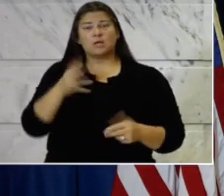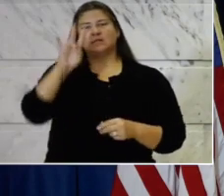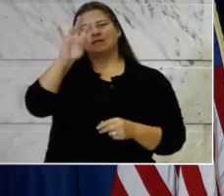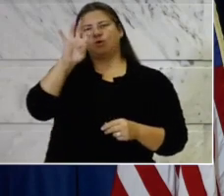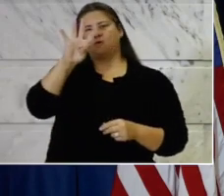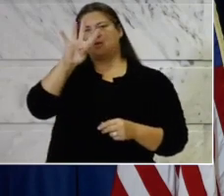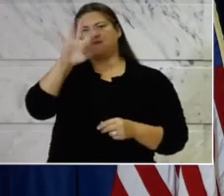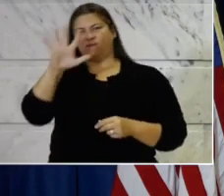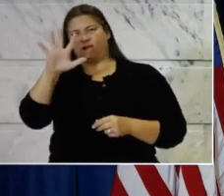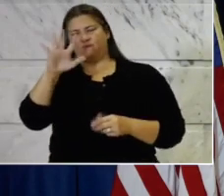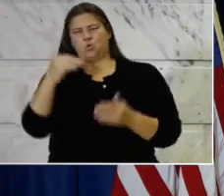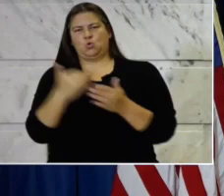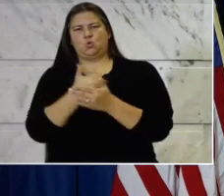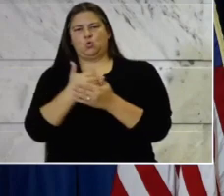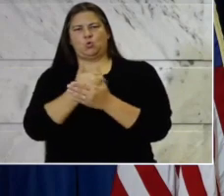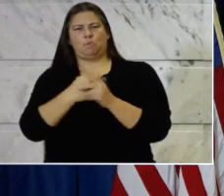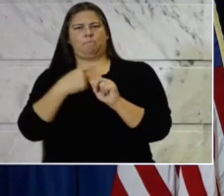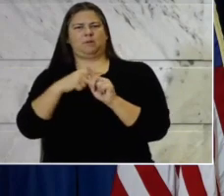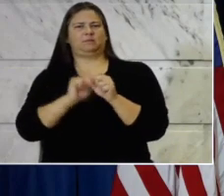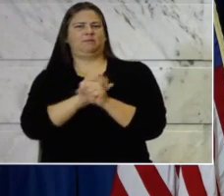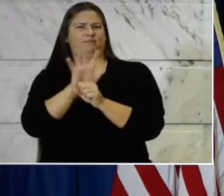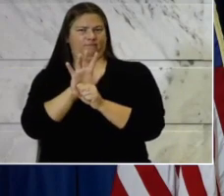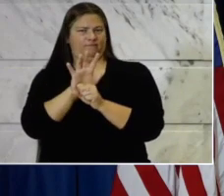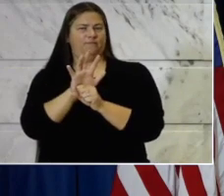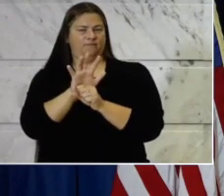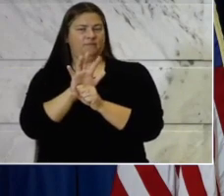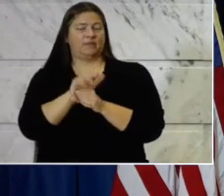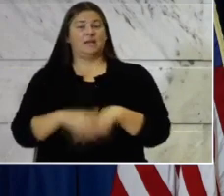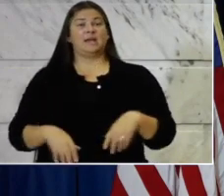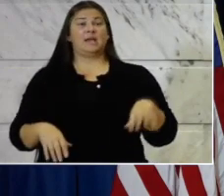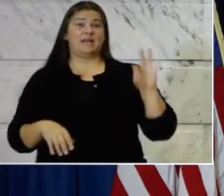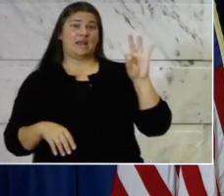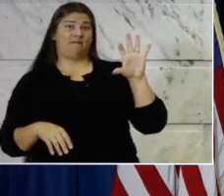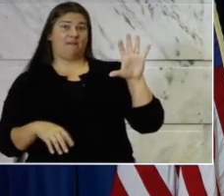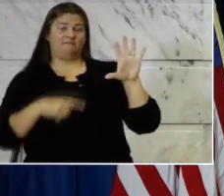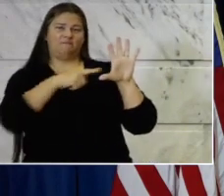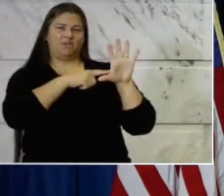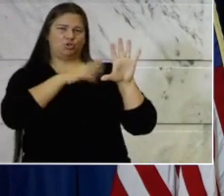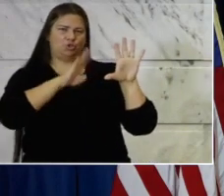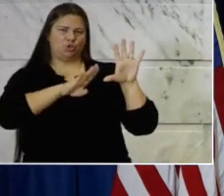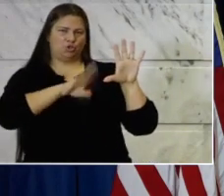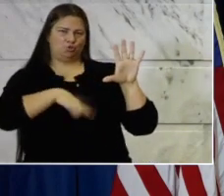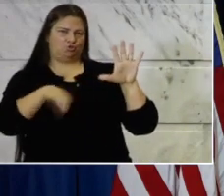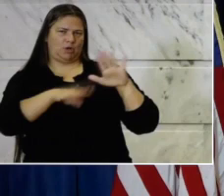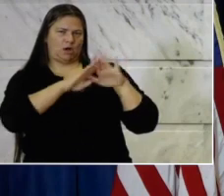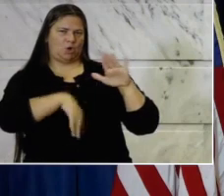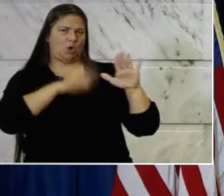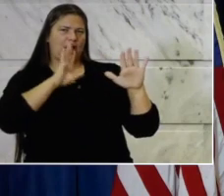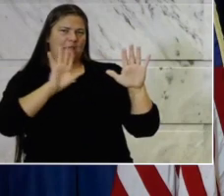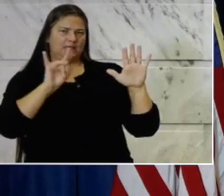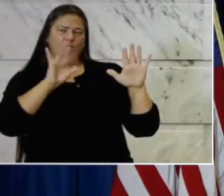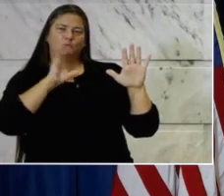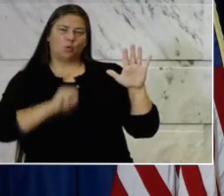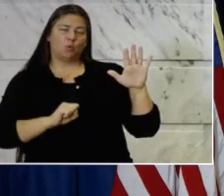new positive cases of COVID-19. 95 of those are children under 18